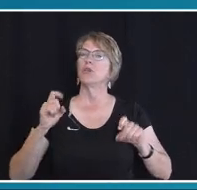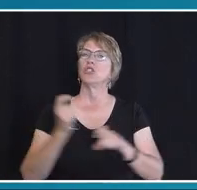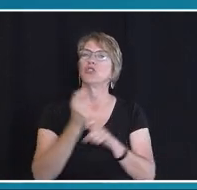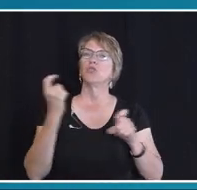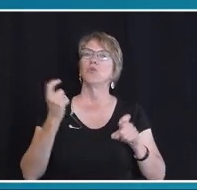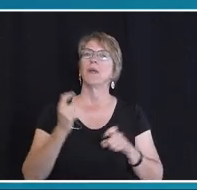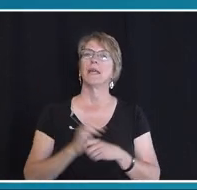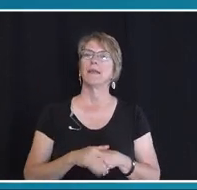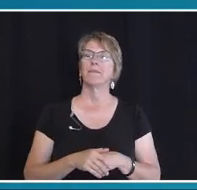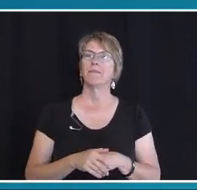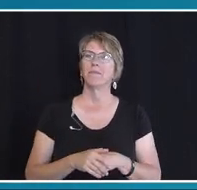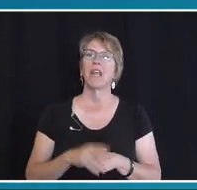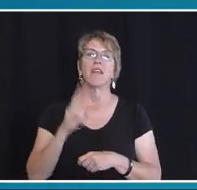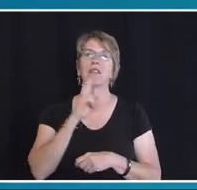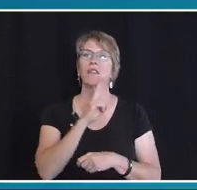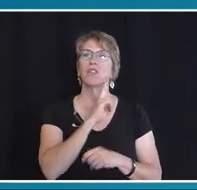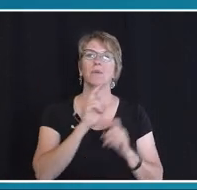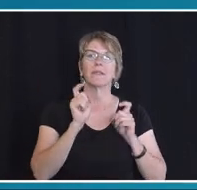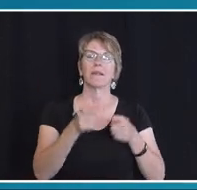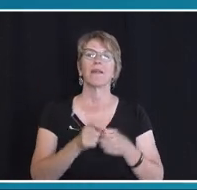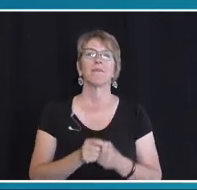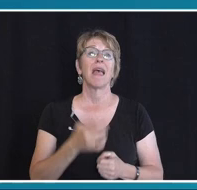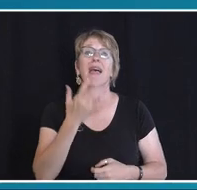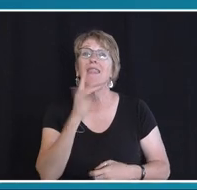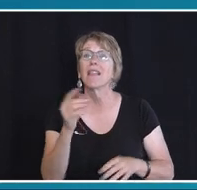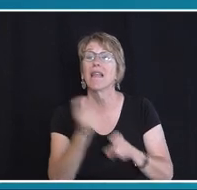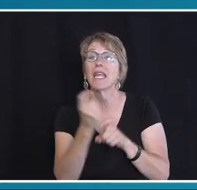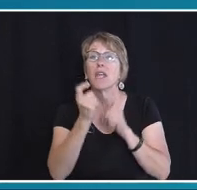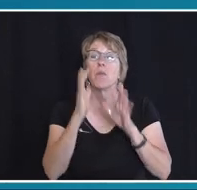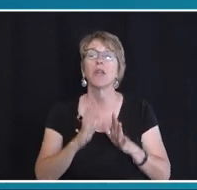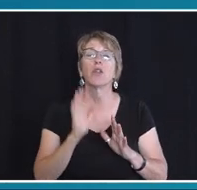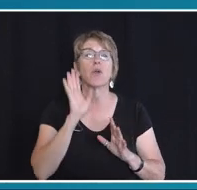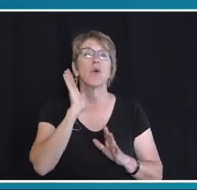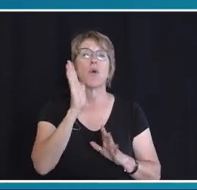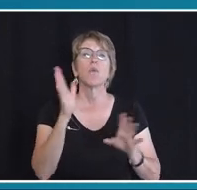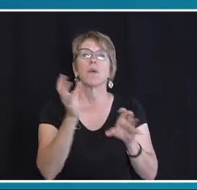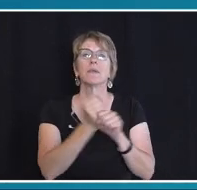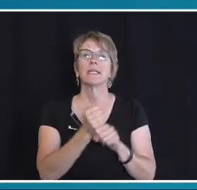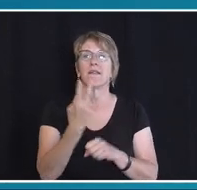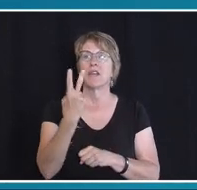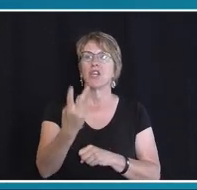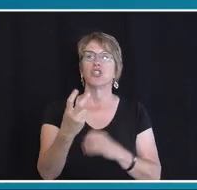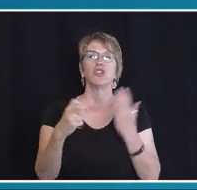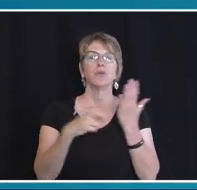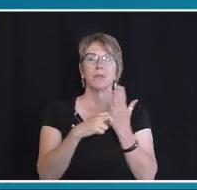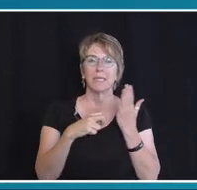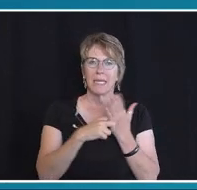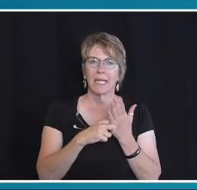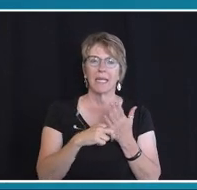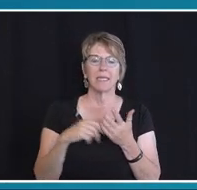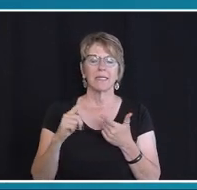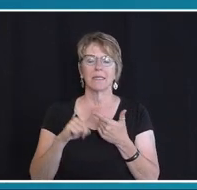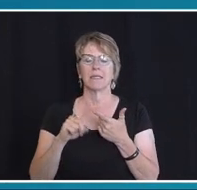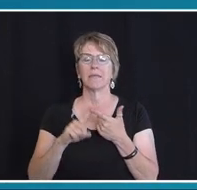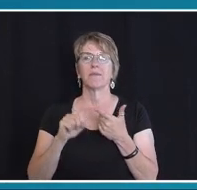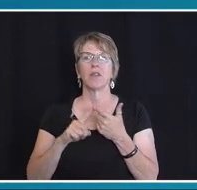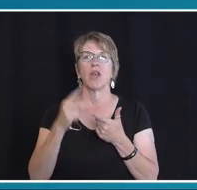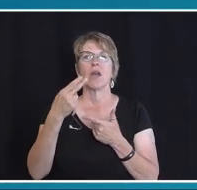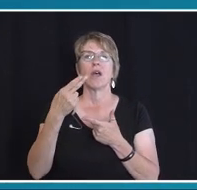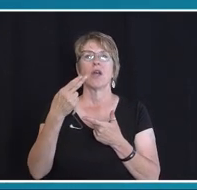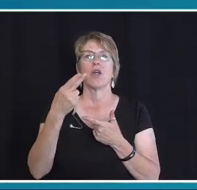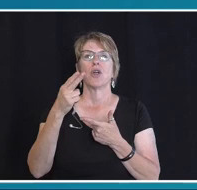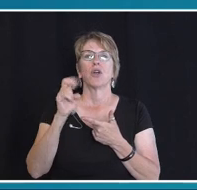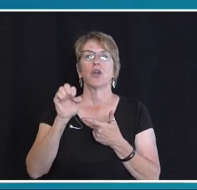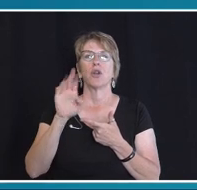pack generously donated by the Minnesota Twins. The lucky winner will receive two tickets to a regular season home game, a Kent Herbeck autographed